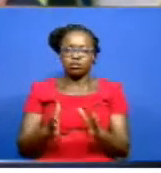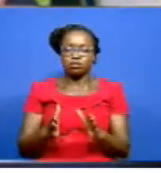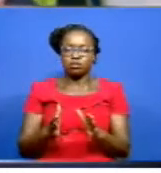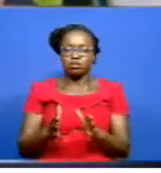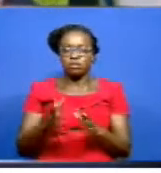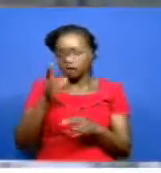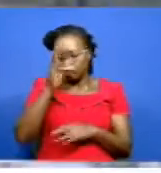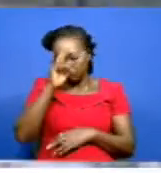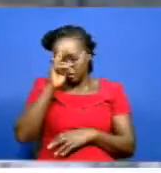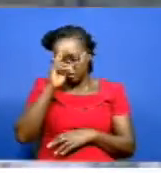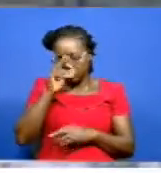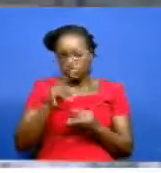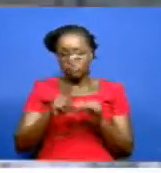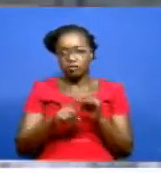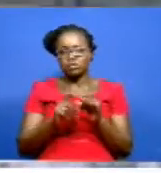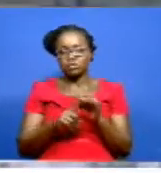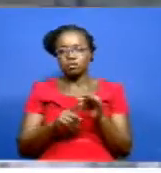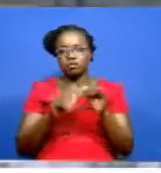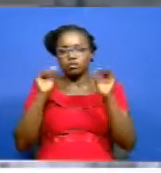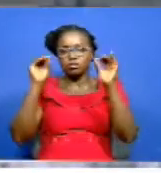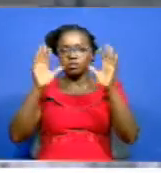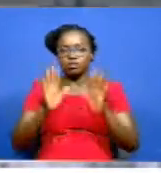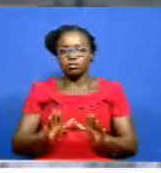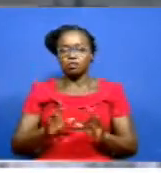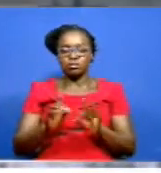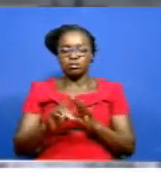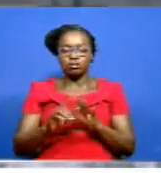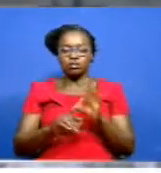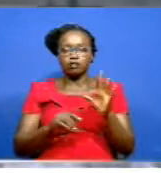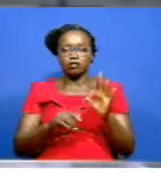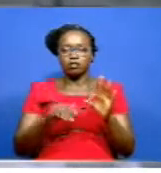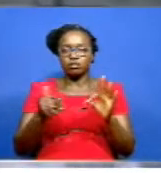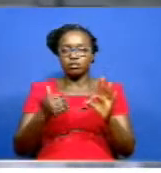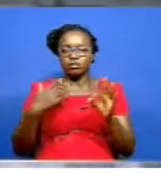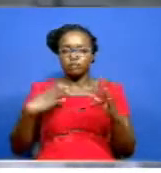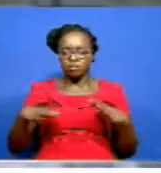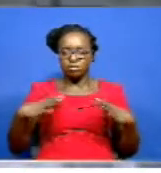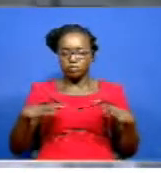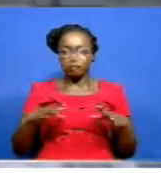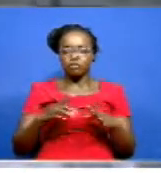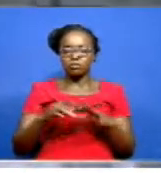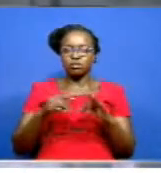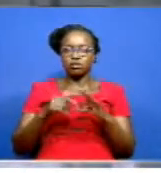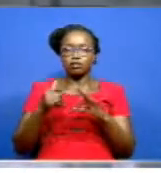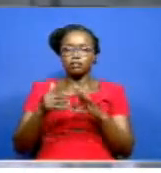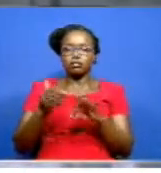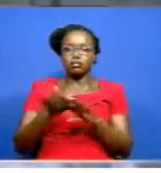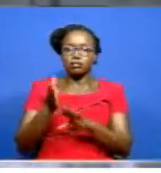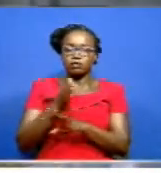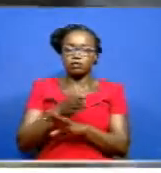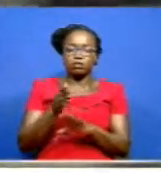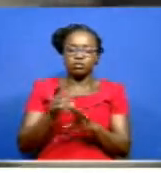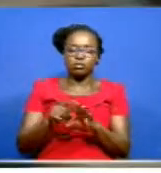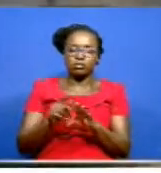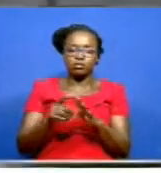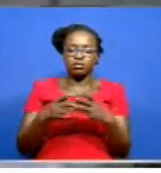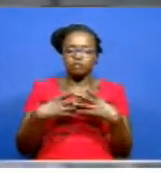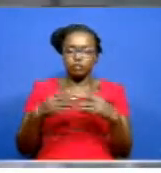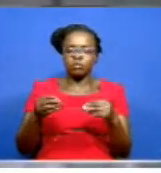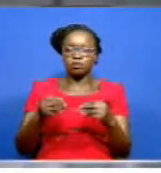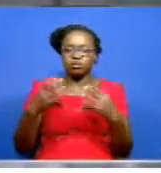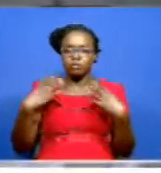the police, we have got the teachers and other people. After that, we are going to go to people